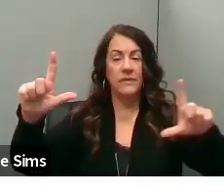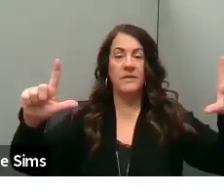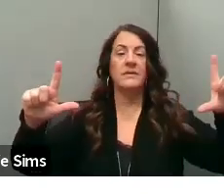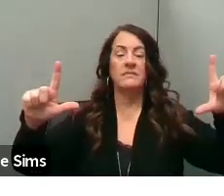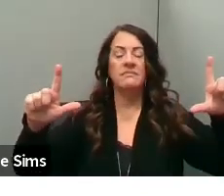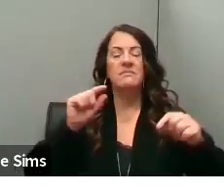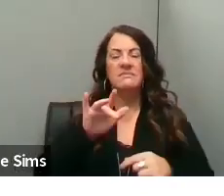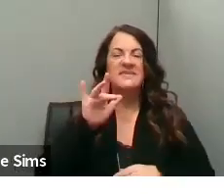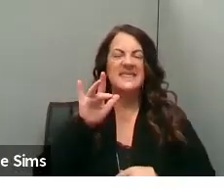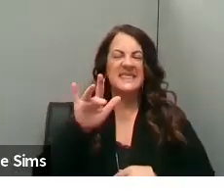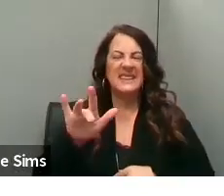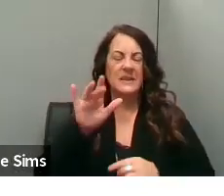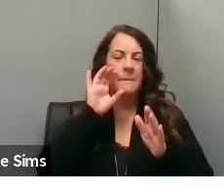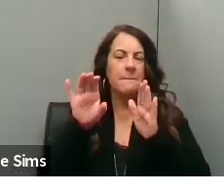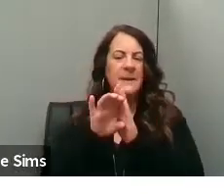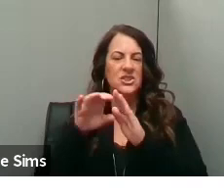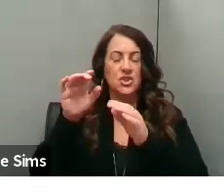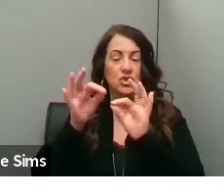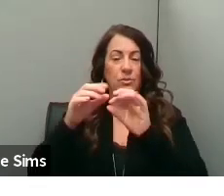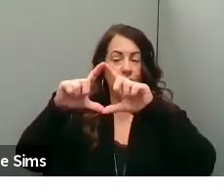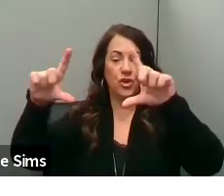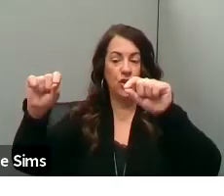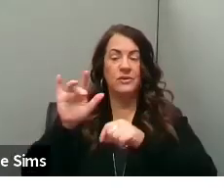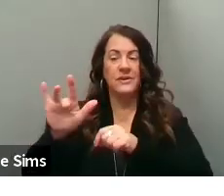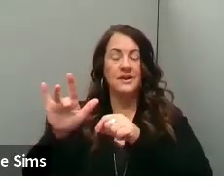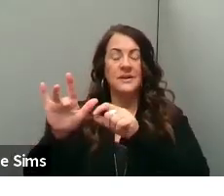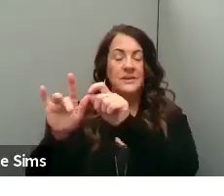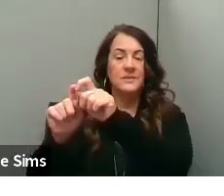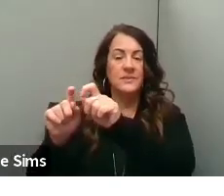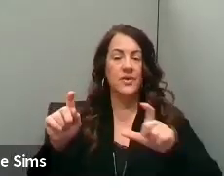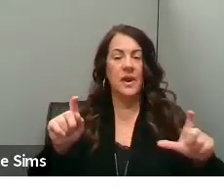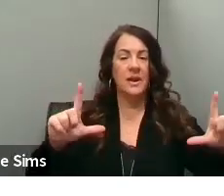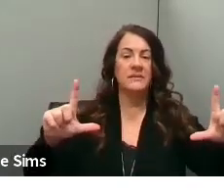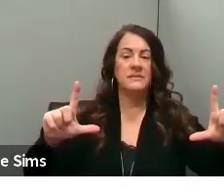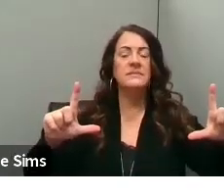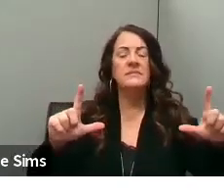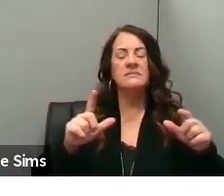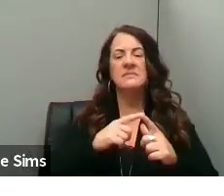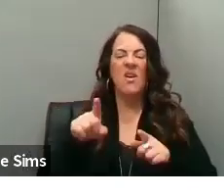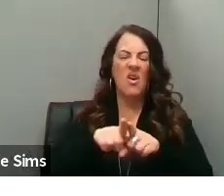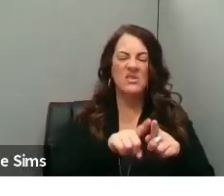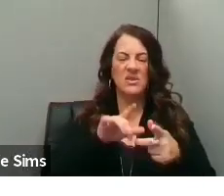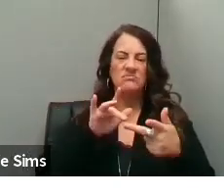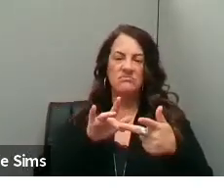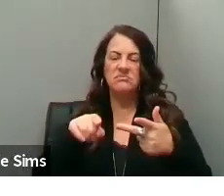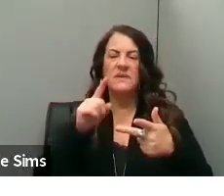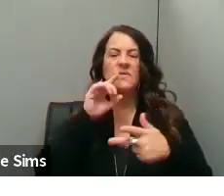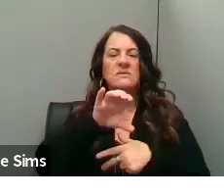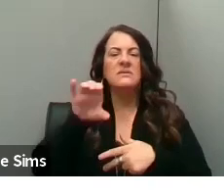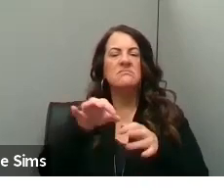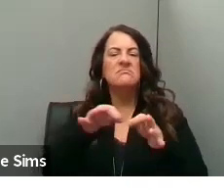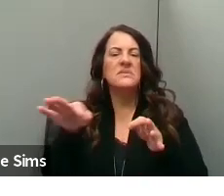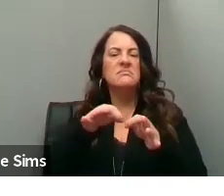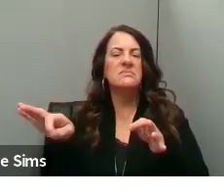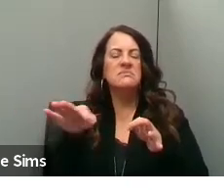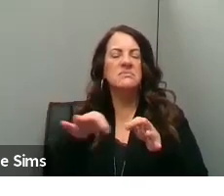drag the corner of the interpreter's screen. You will also have a box on your screen for closed captioning. If you are having difficulty